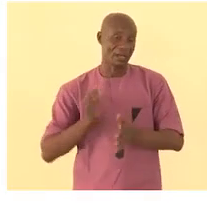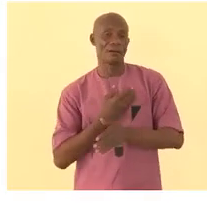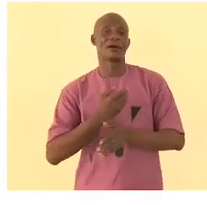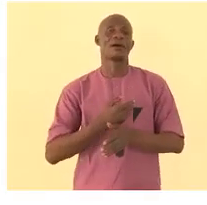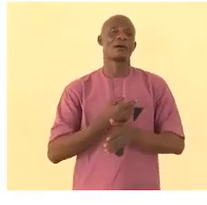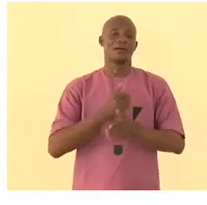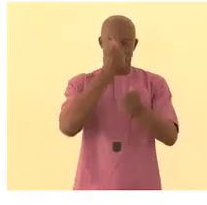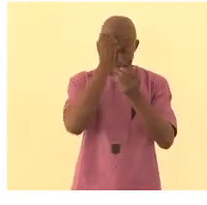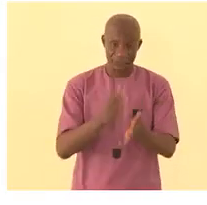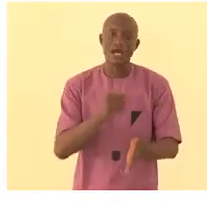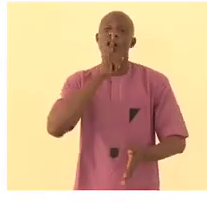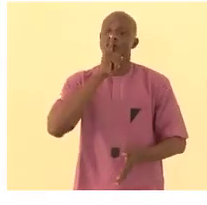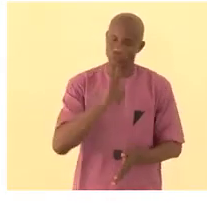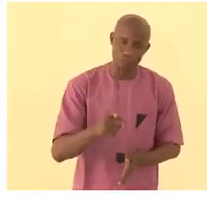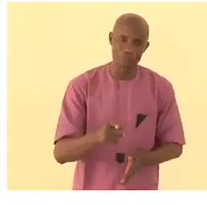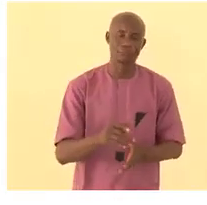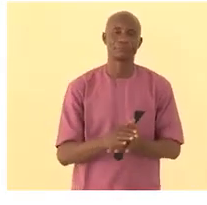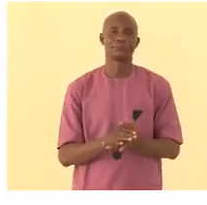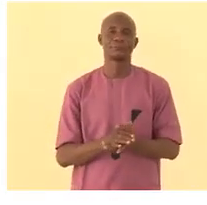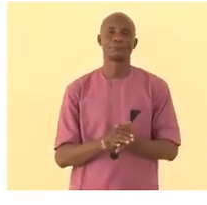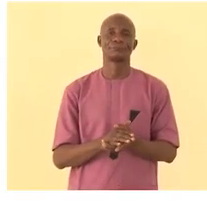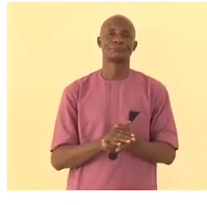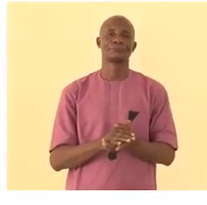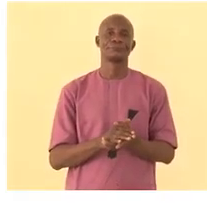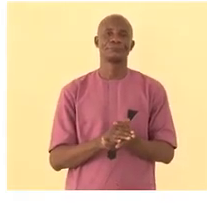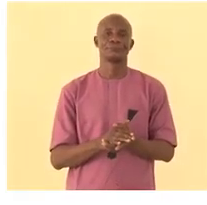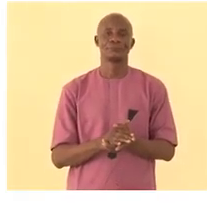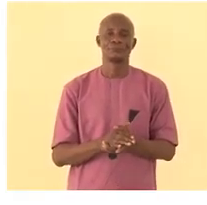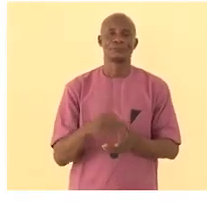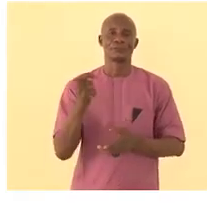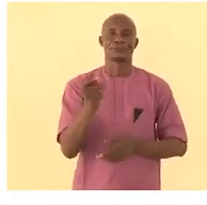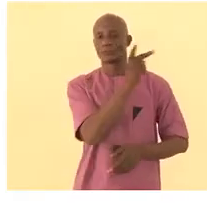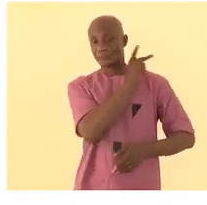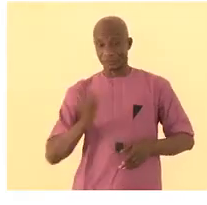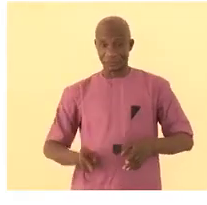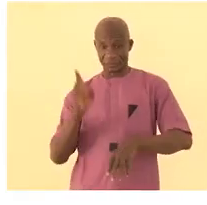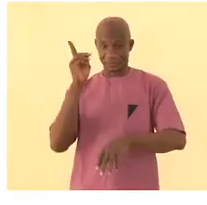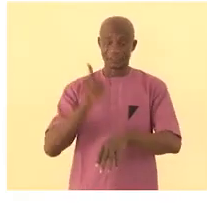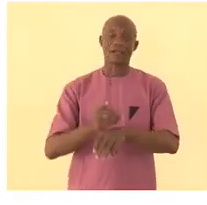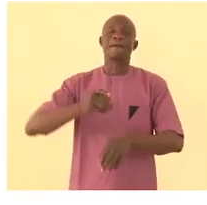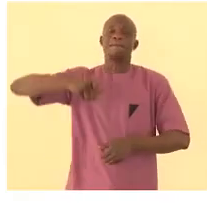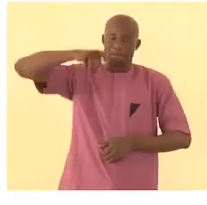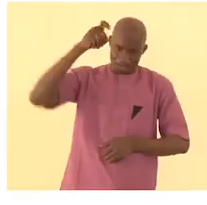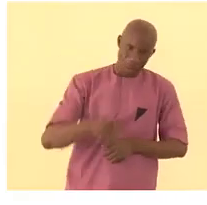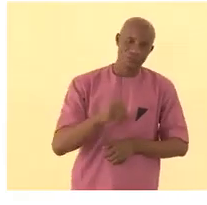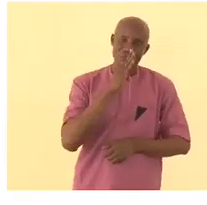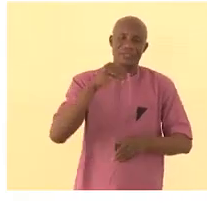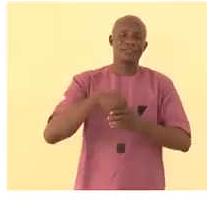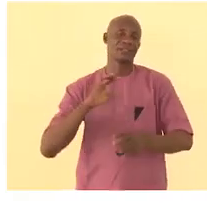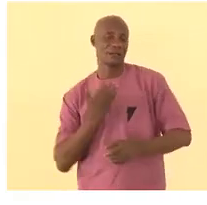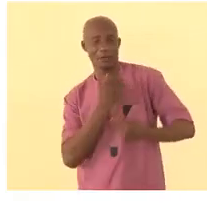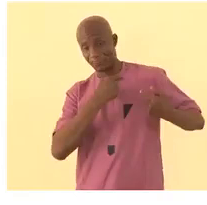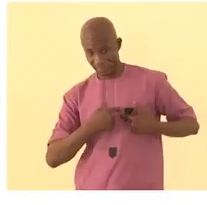our truth, and our all. The King must reign in our